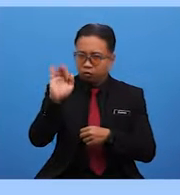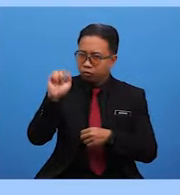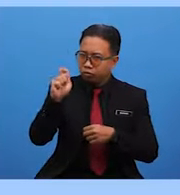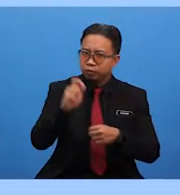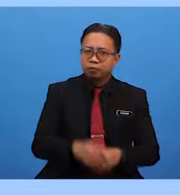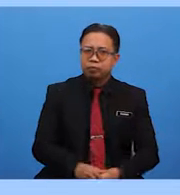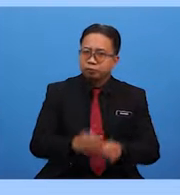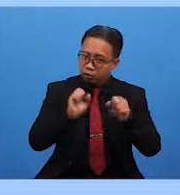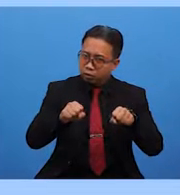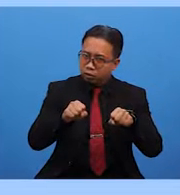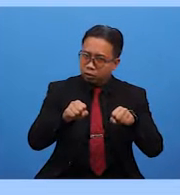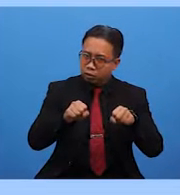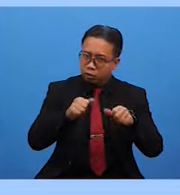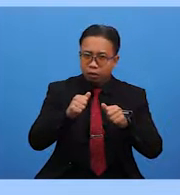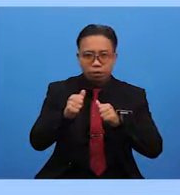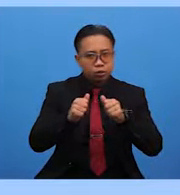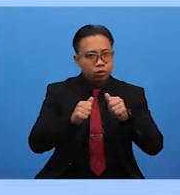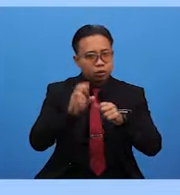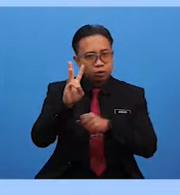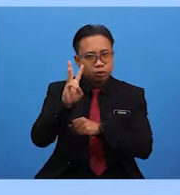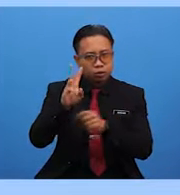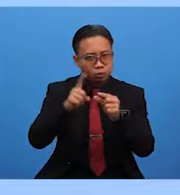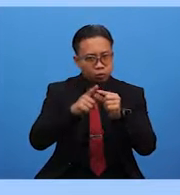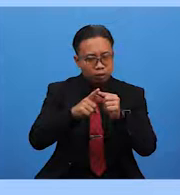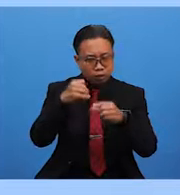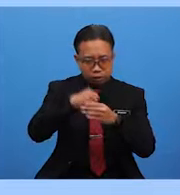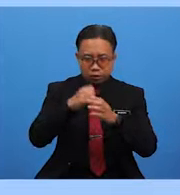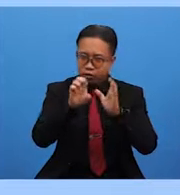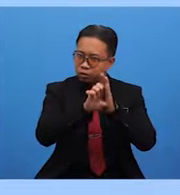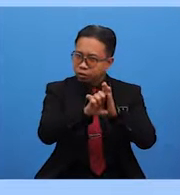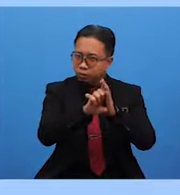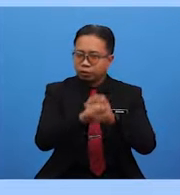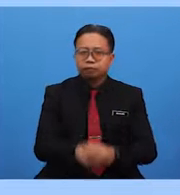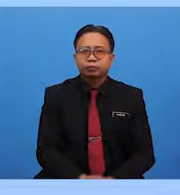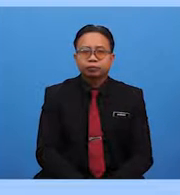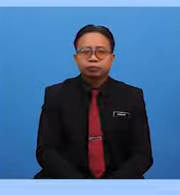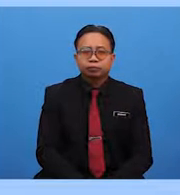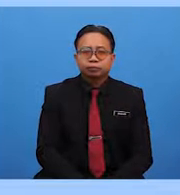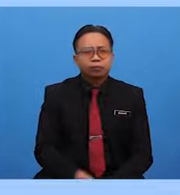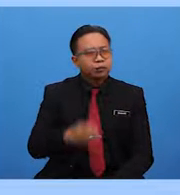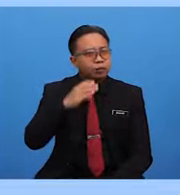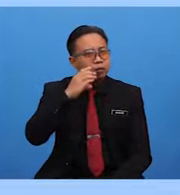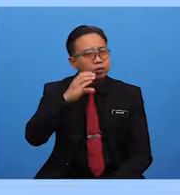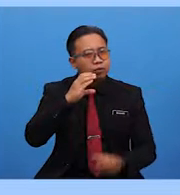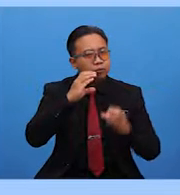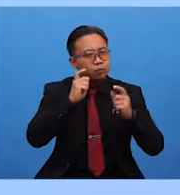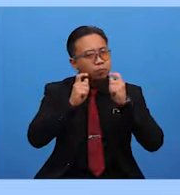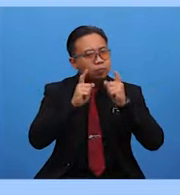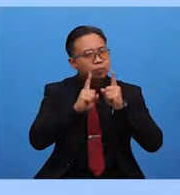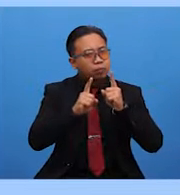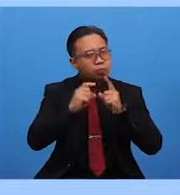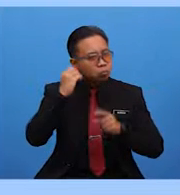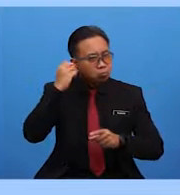you tell me the action word in this example? What's that? Speak louder, I can't hear you.